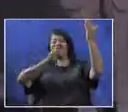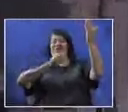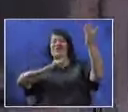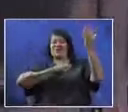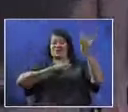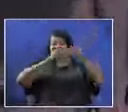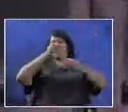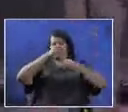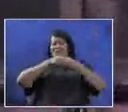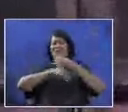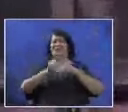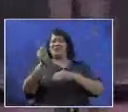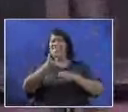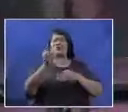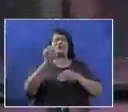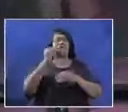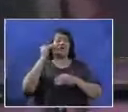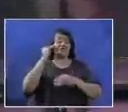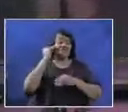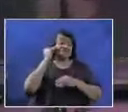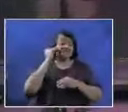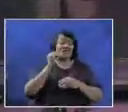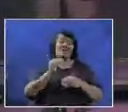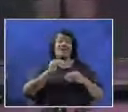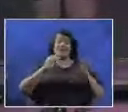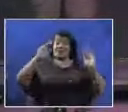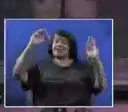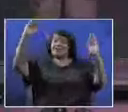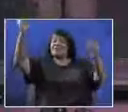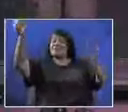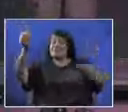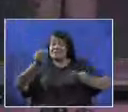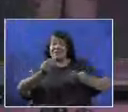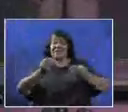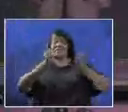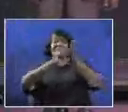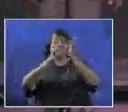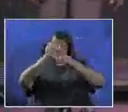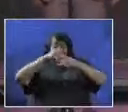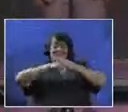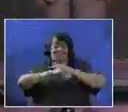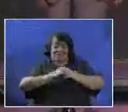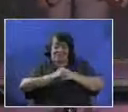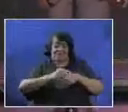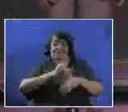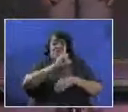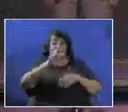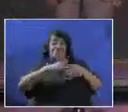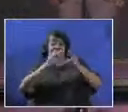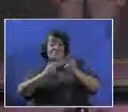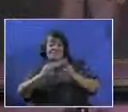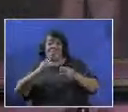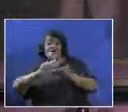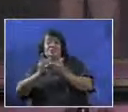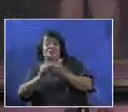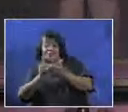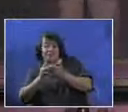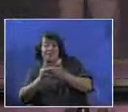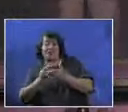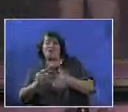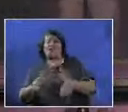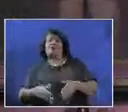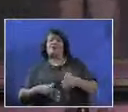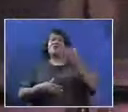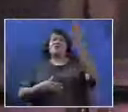Come on, wherever you are in your house, just invite him to come into your bedroom, into your living room, into your kitchen. You're